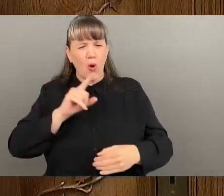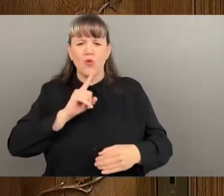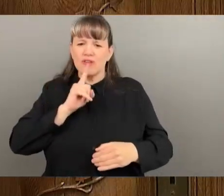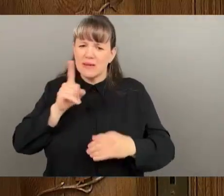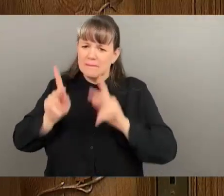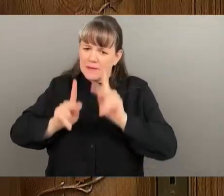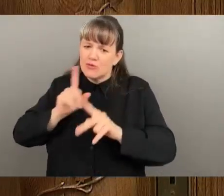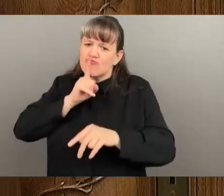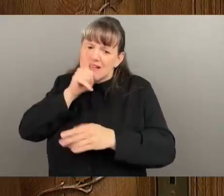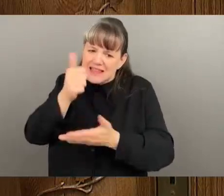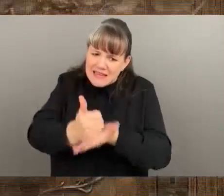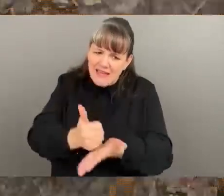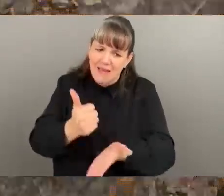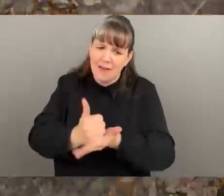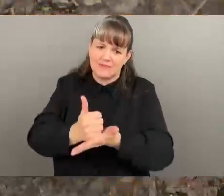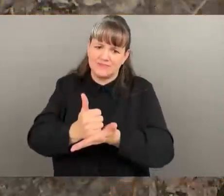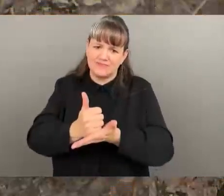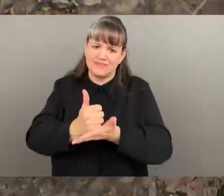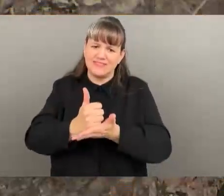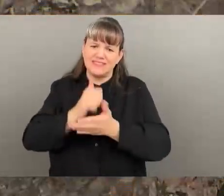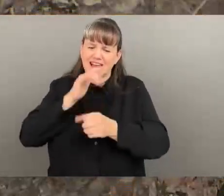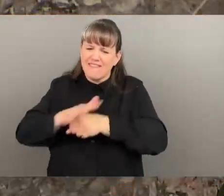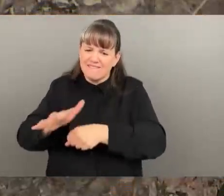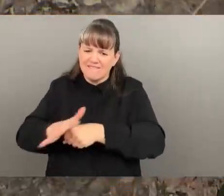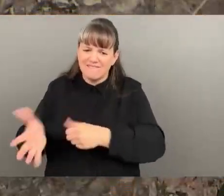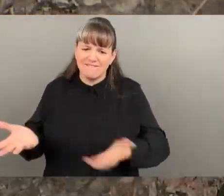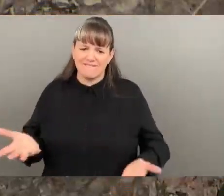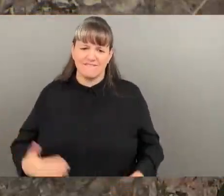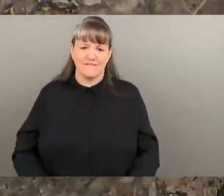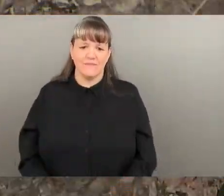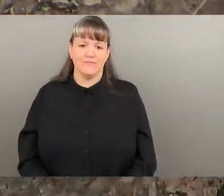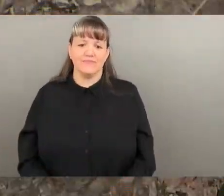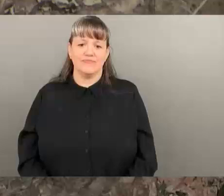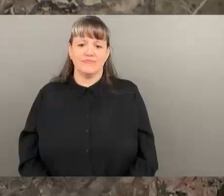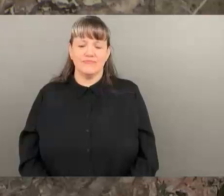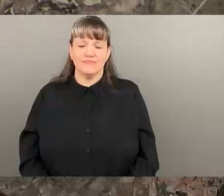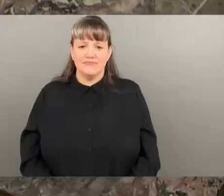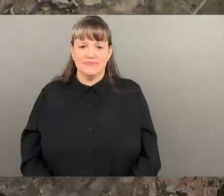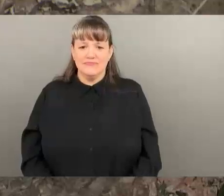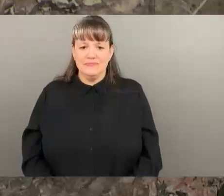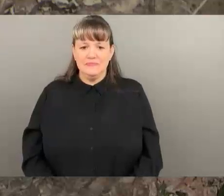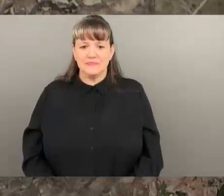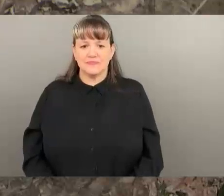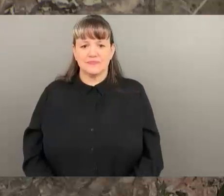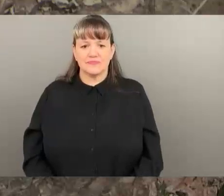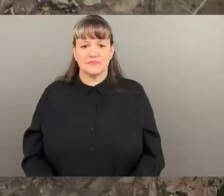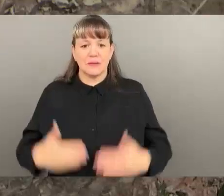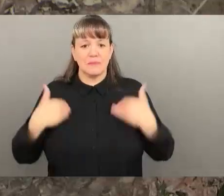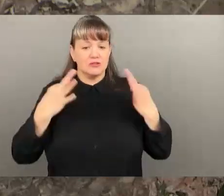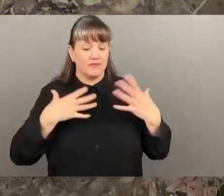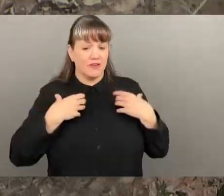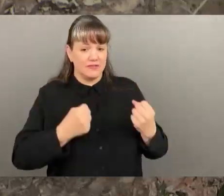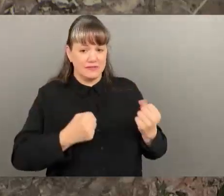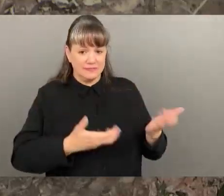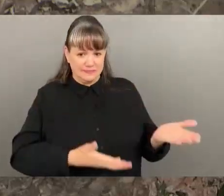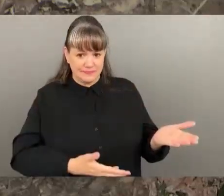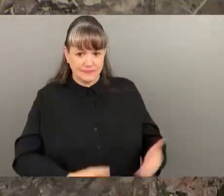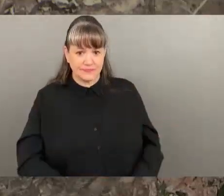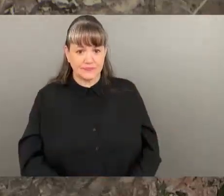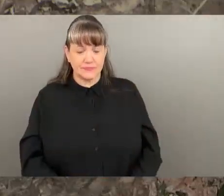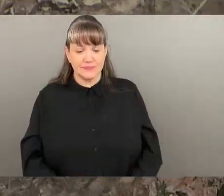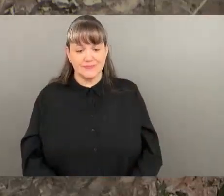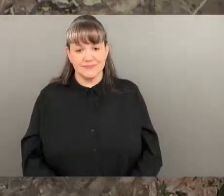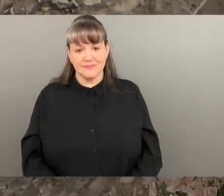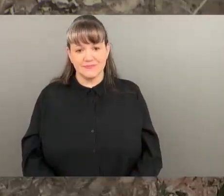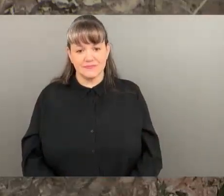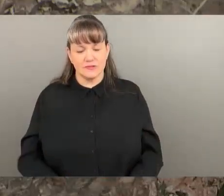Minister of Health. Thank you, Mr. Speaker. It is so disappointing to hear the member's characterization of